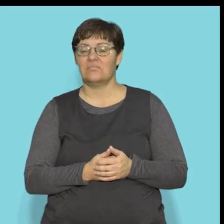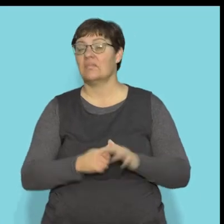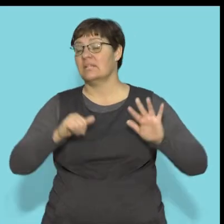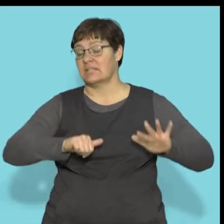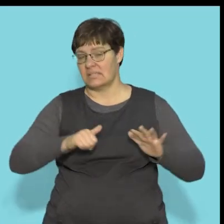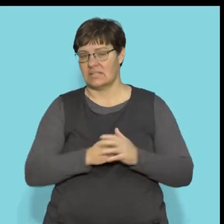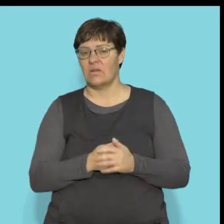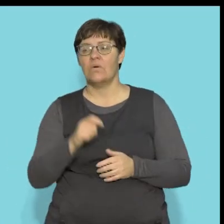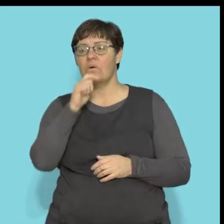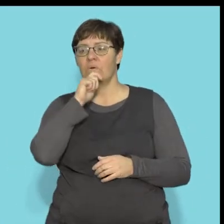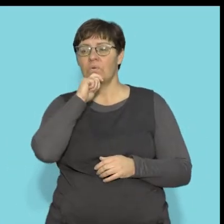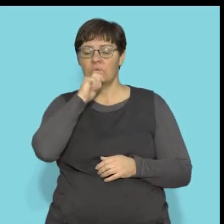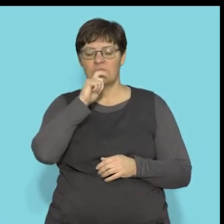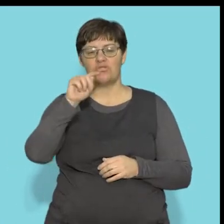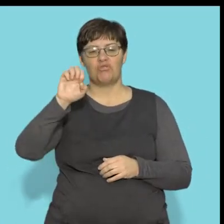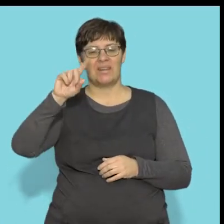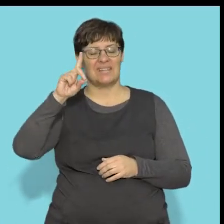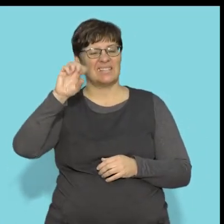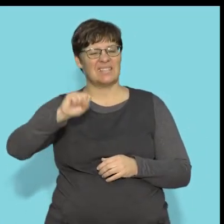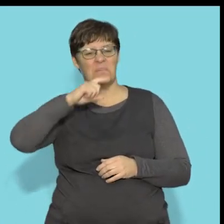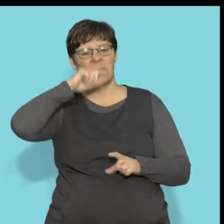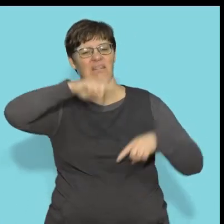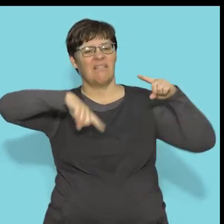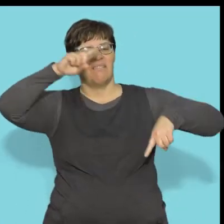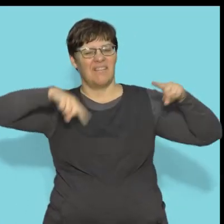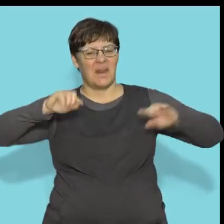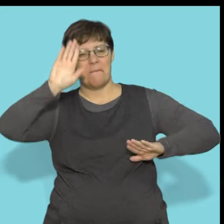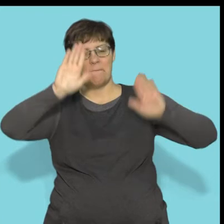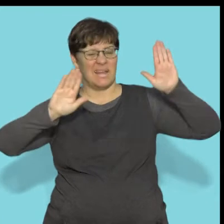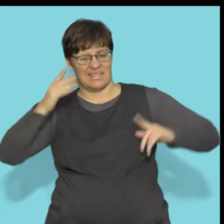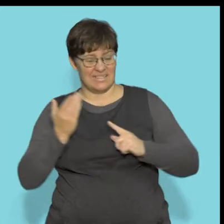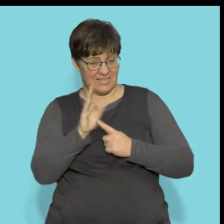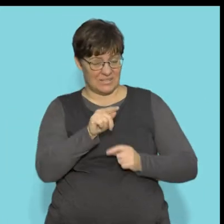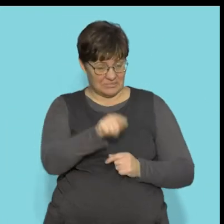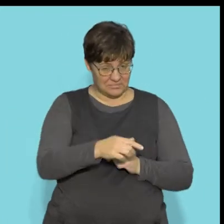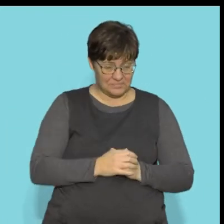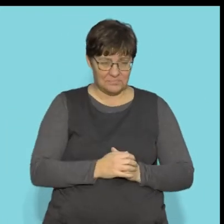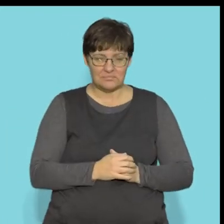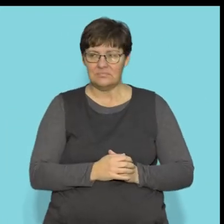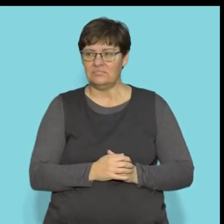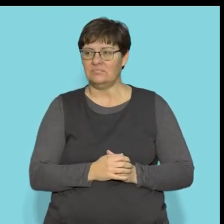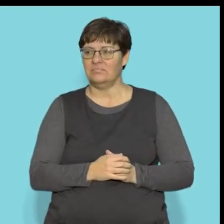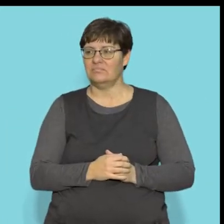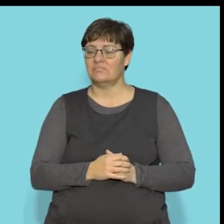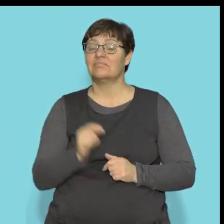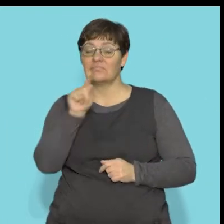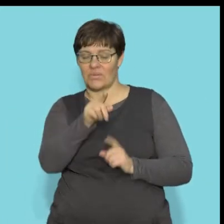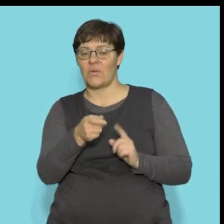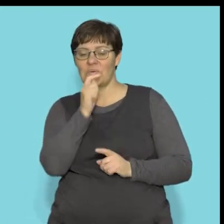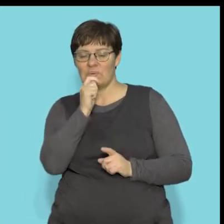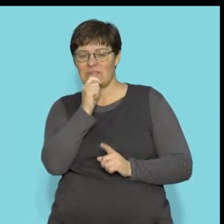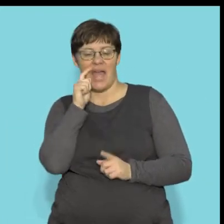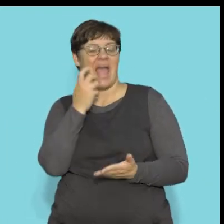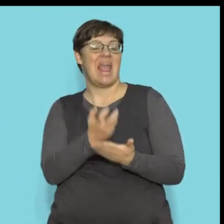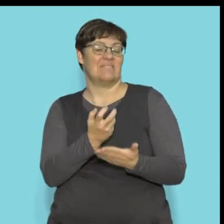Use the trends, and remember trends refer to the patterns shown in this graph, as evidence